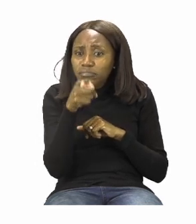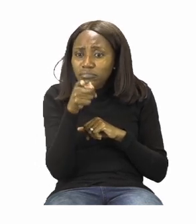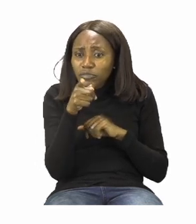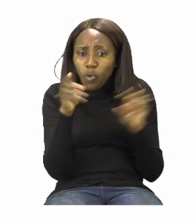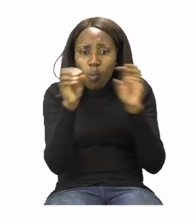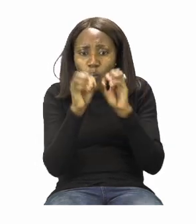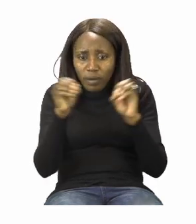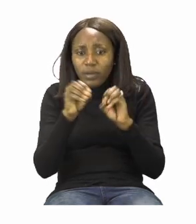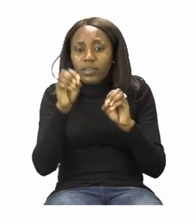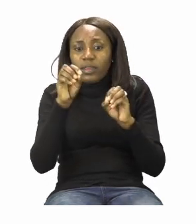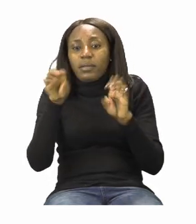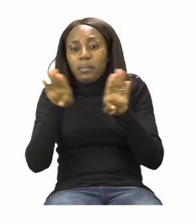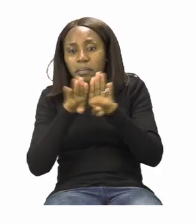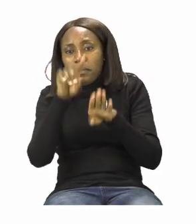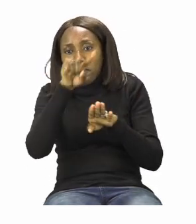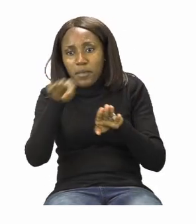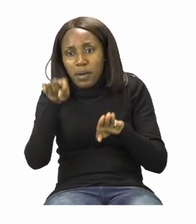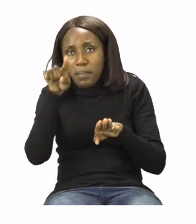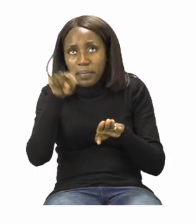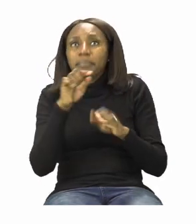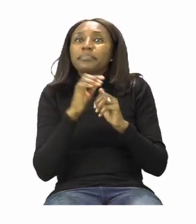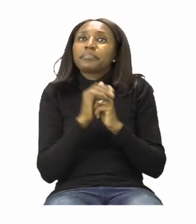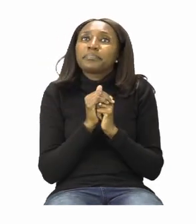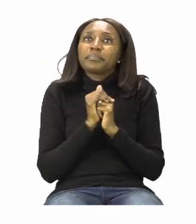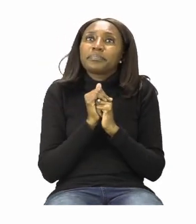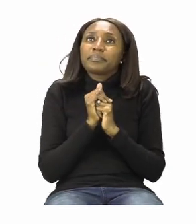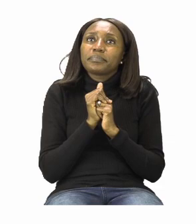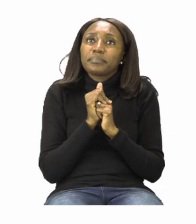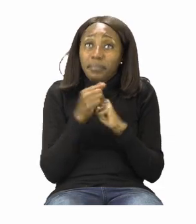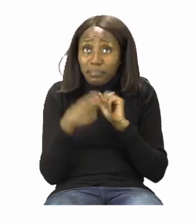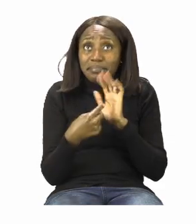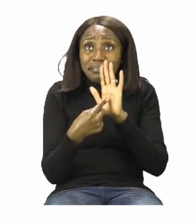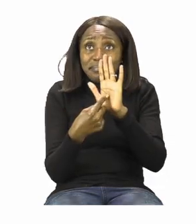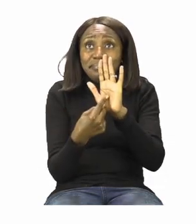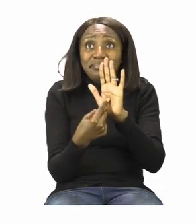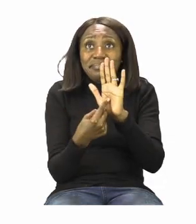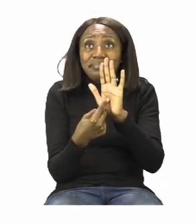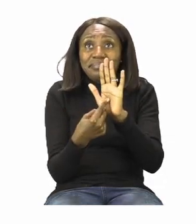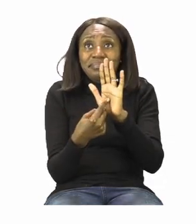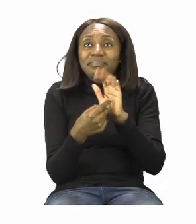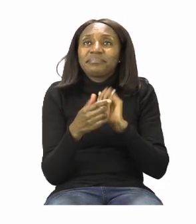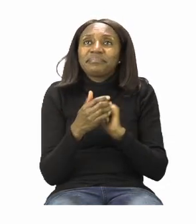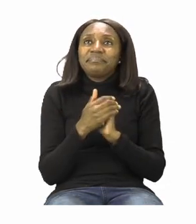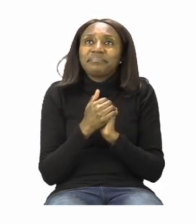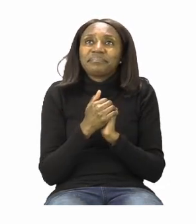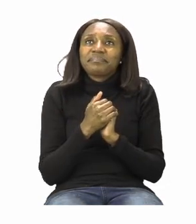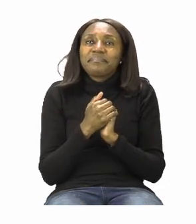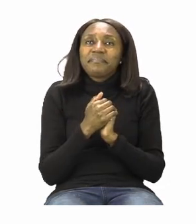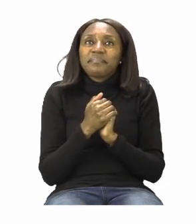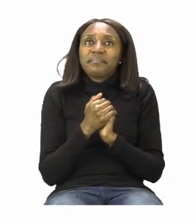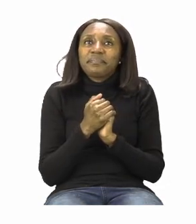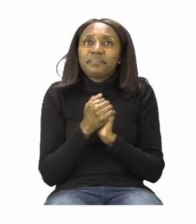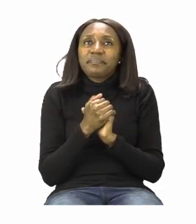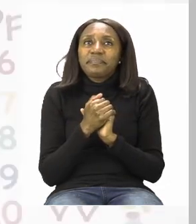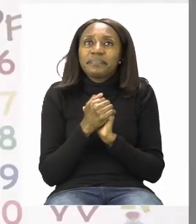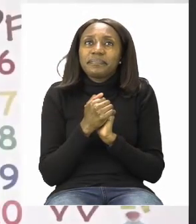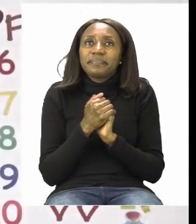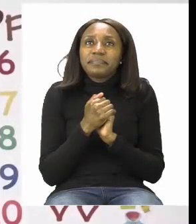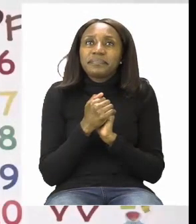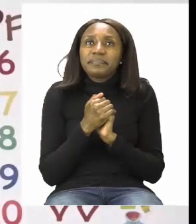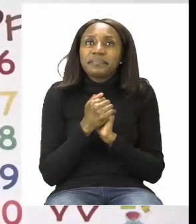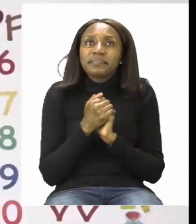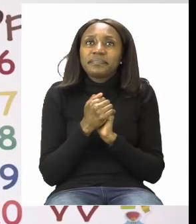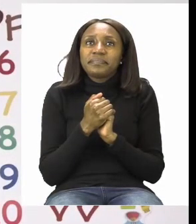missing. So we're going to do this one together and I'm only going to give you 2. So let's take a